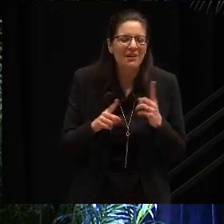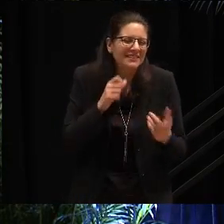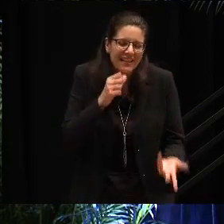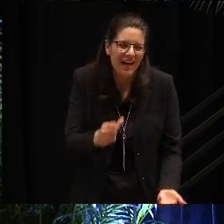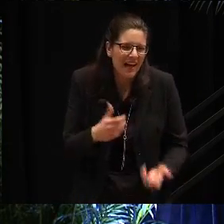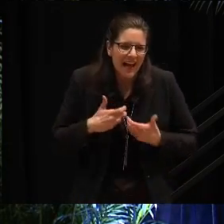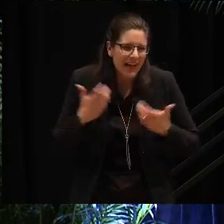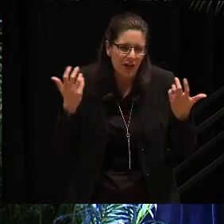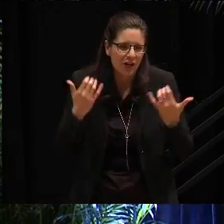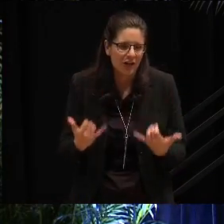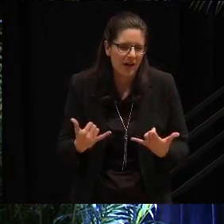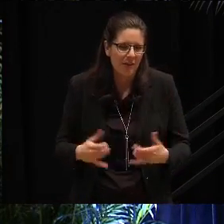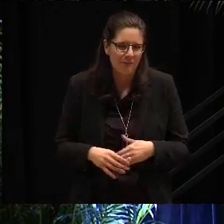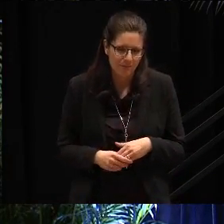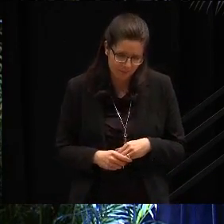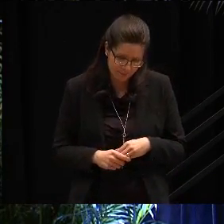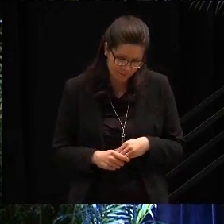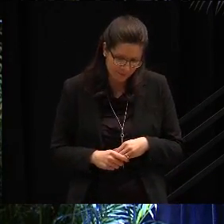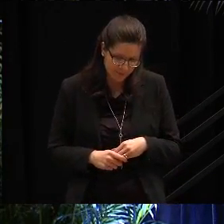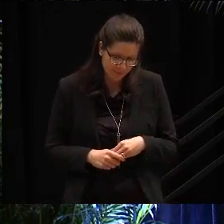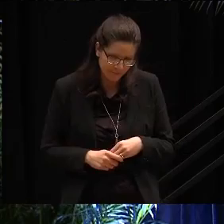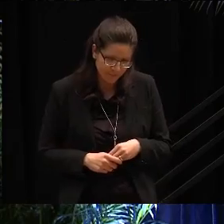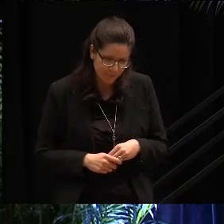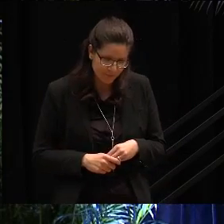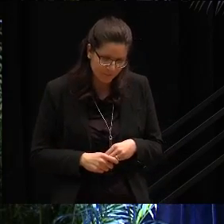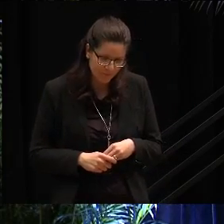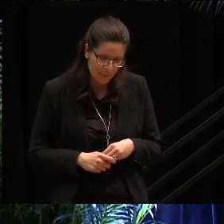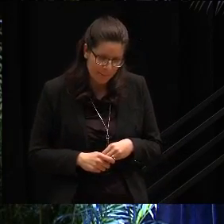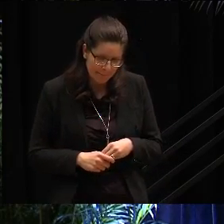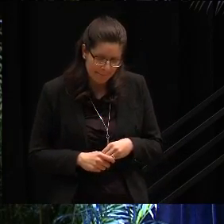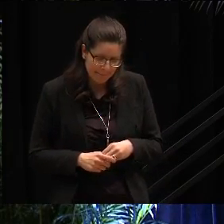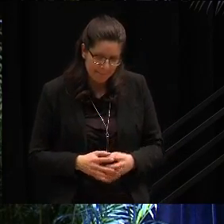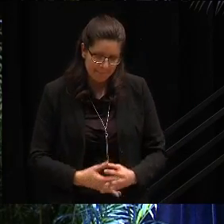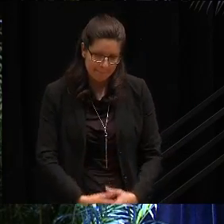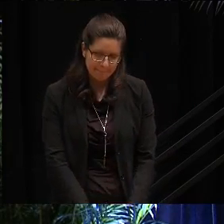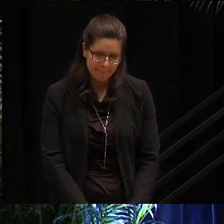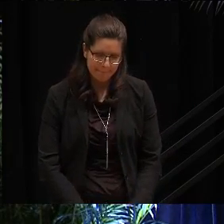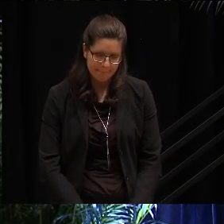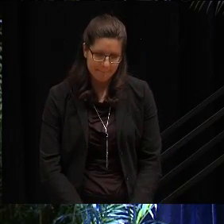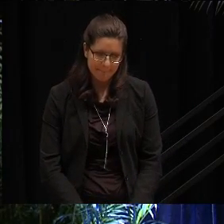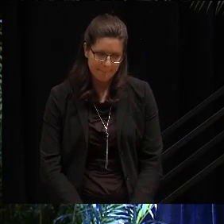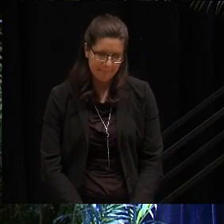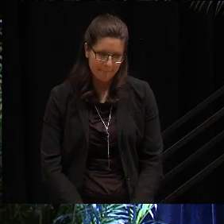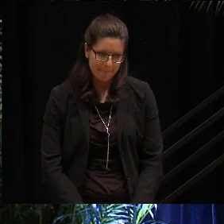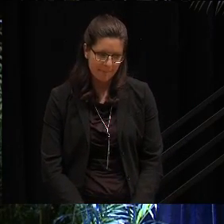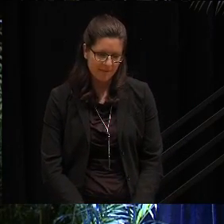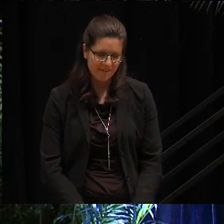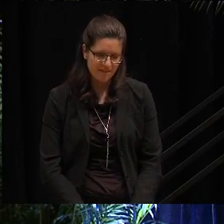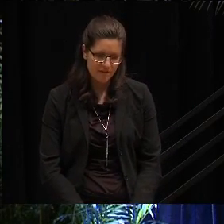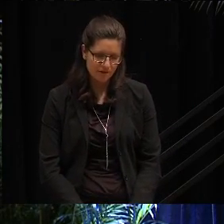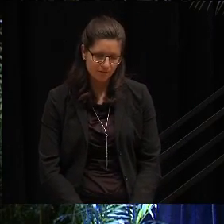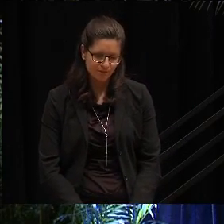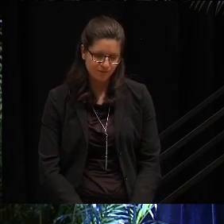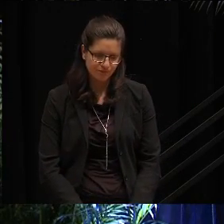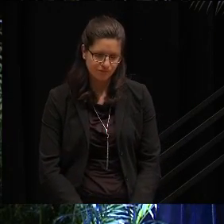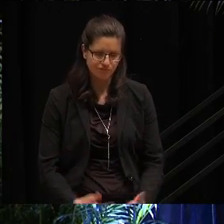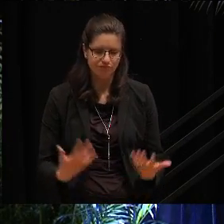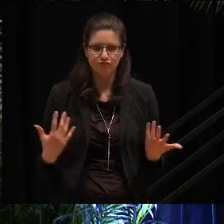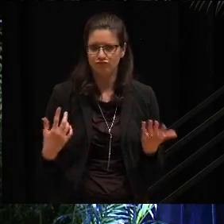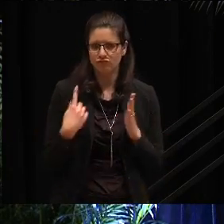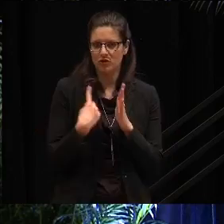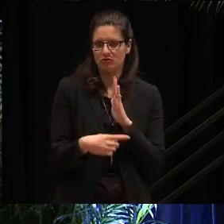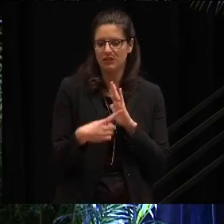case. I think I don't take